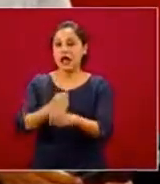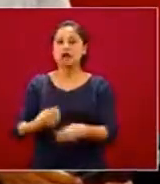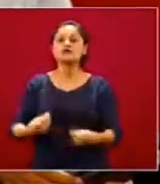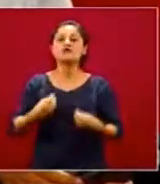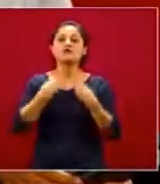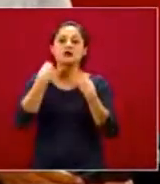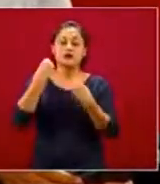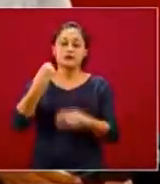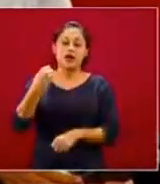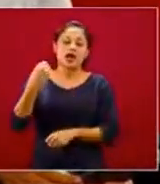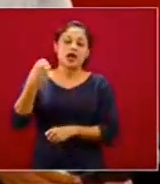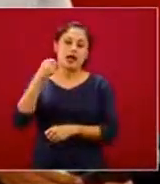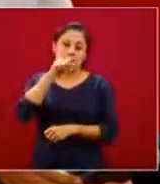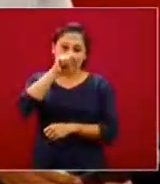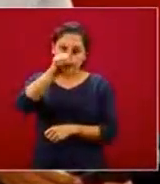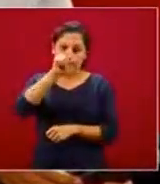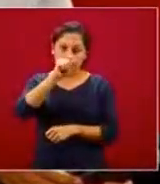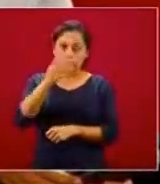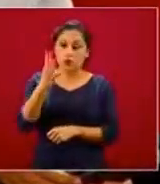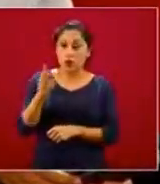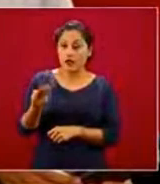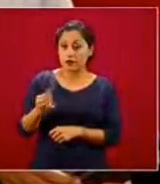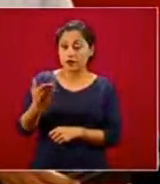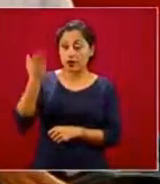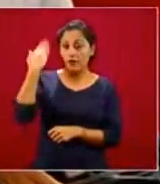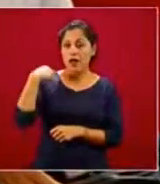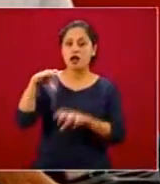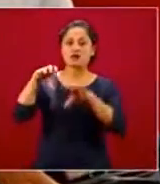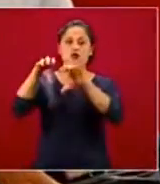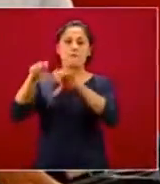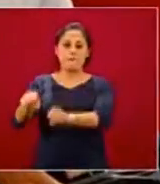Jalisco. On May the 4th, he was arrested